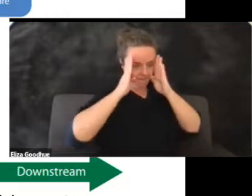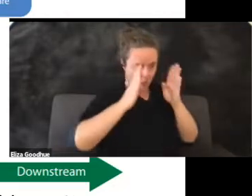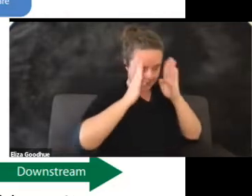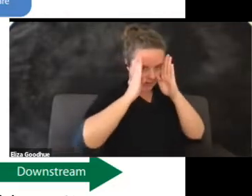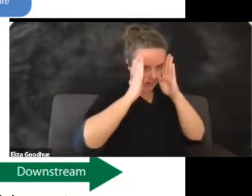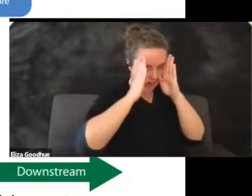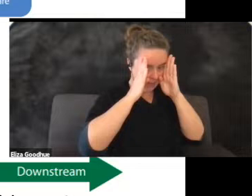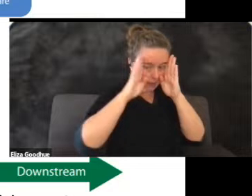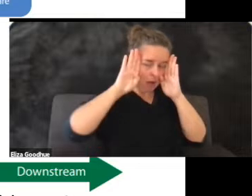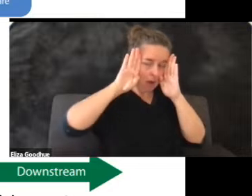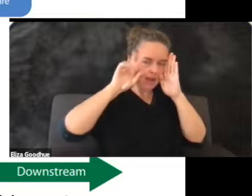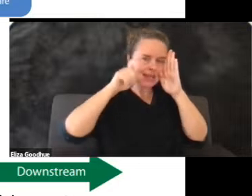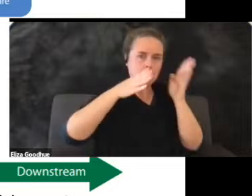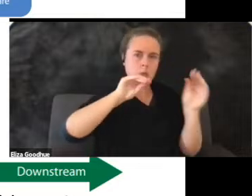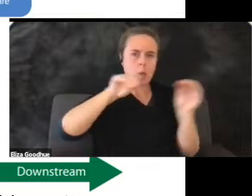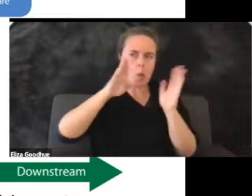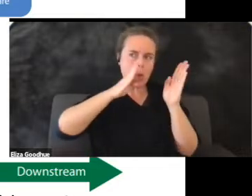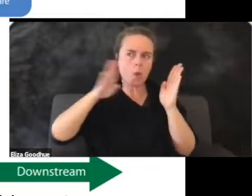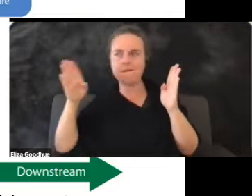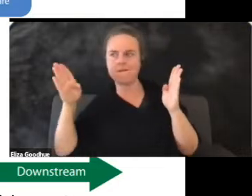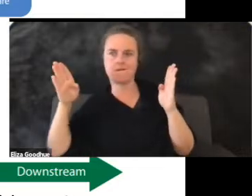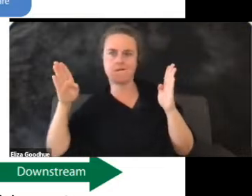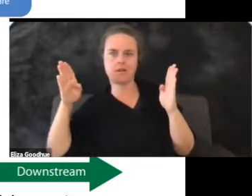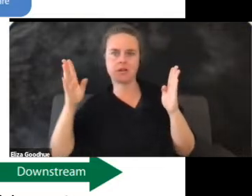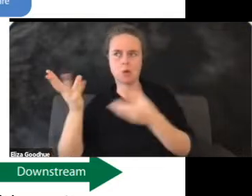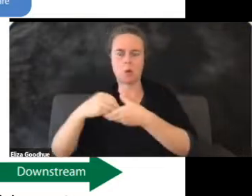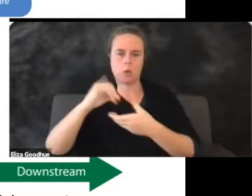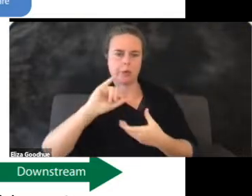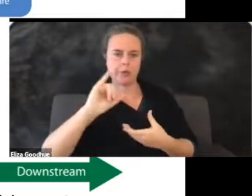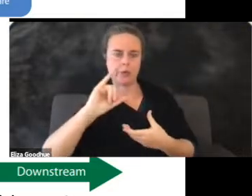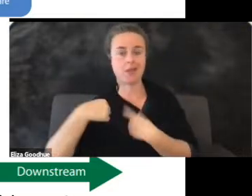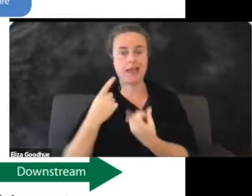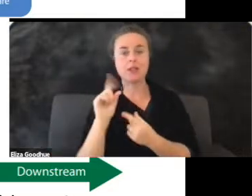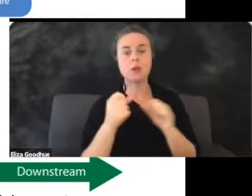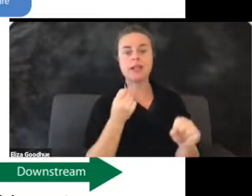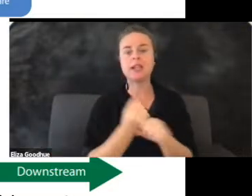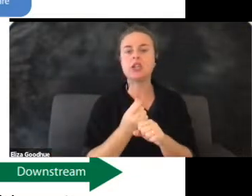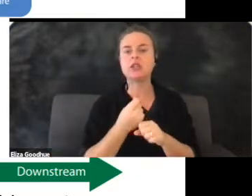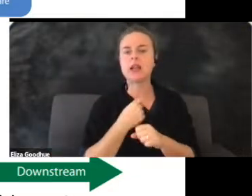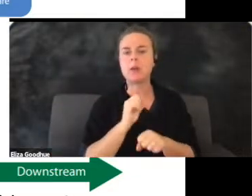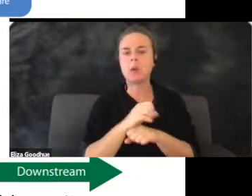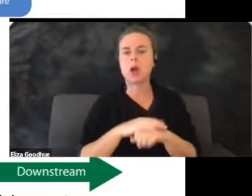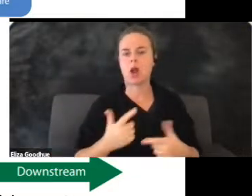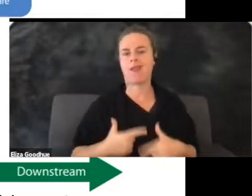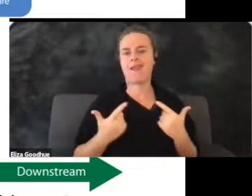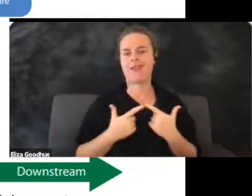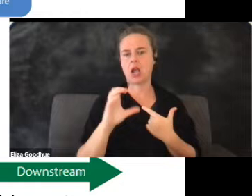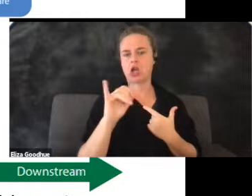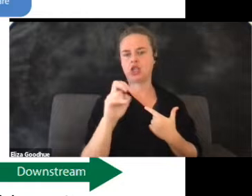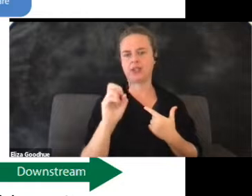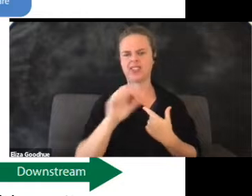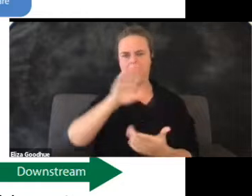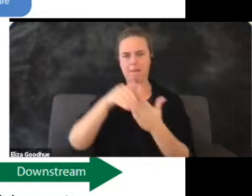been really working in the living conditions probably for the past 20 years. I've done a lot of work on